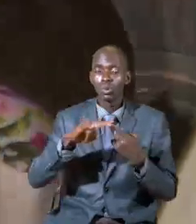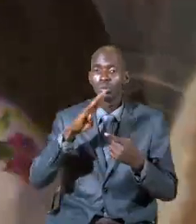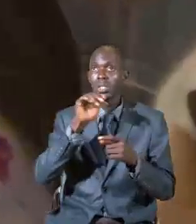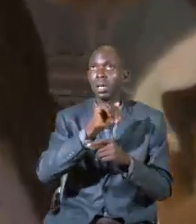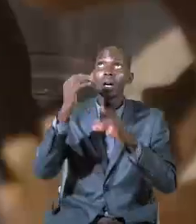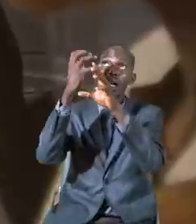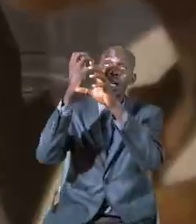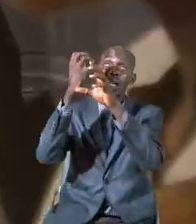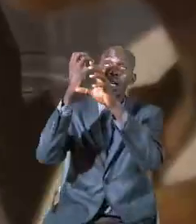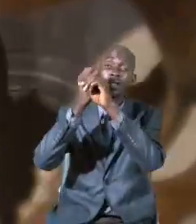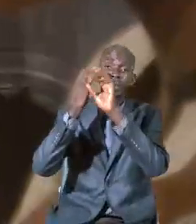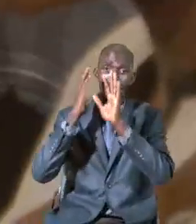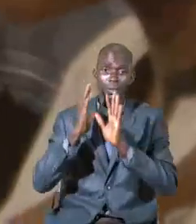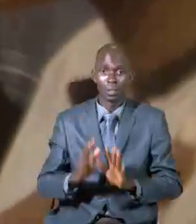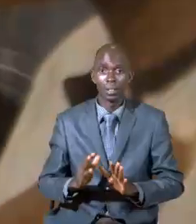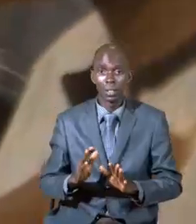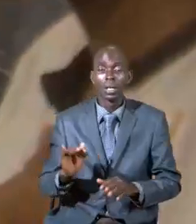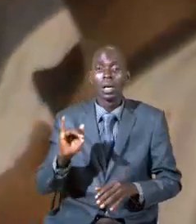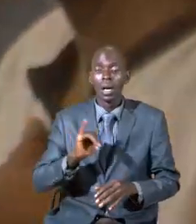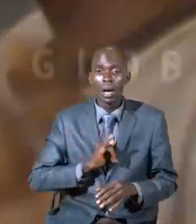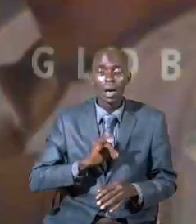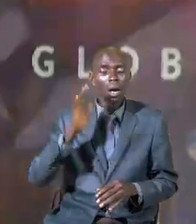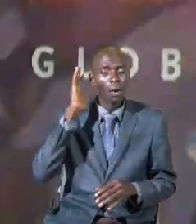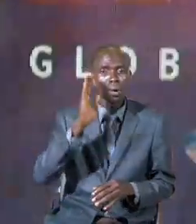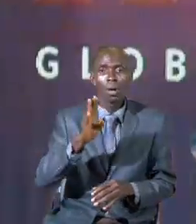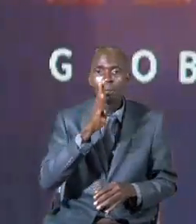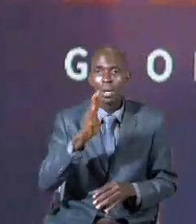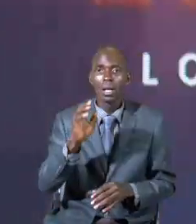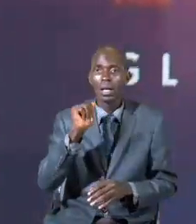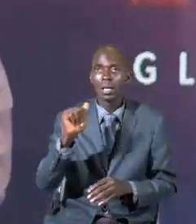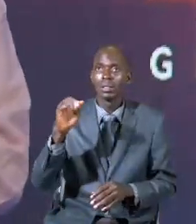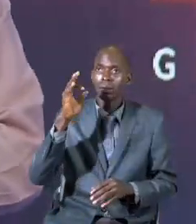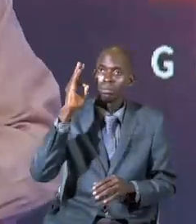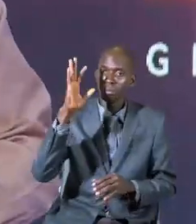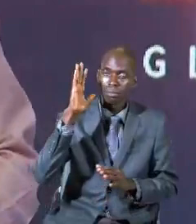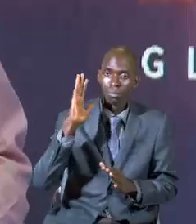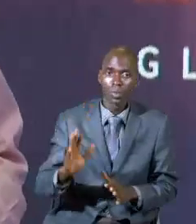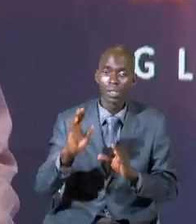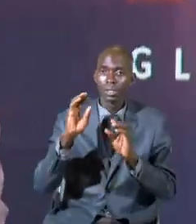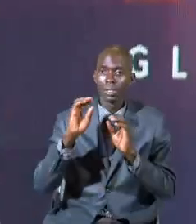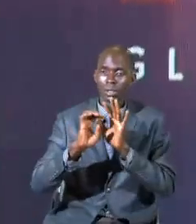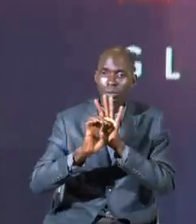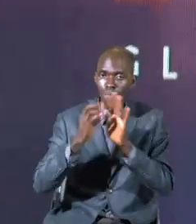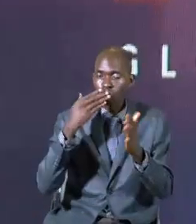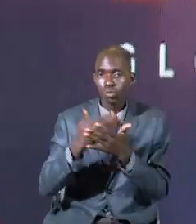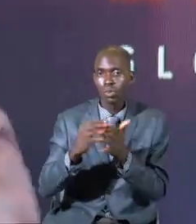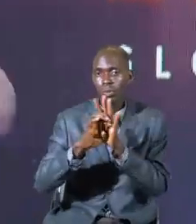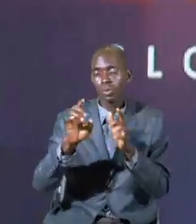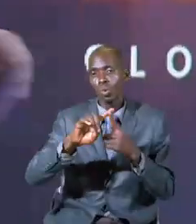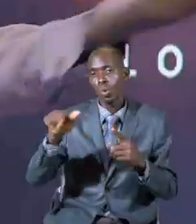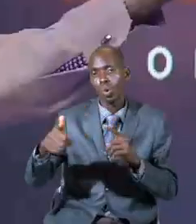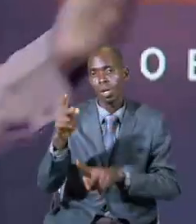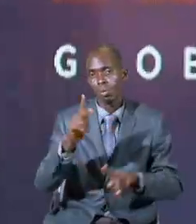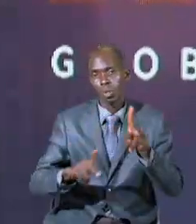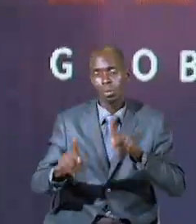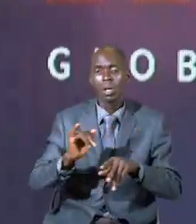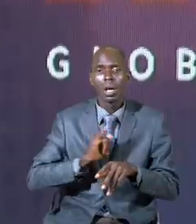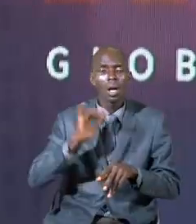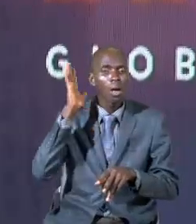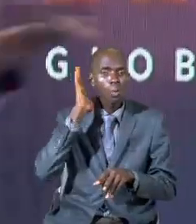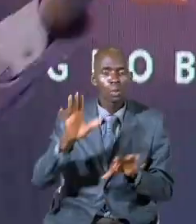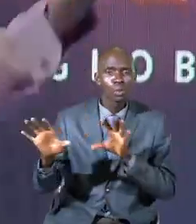a mentor of other people. I am going to do what God says I can do. I am going to